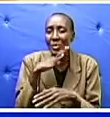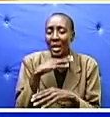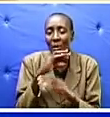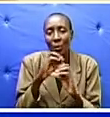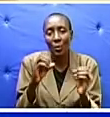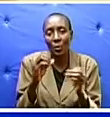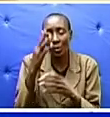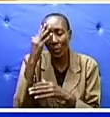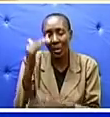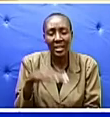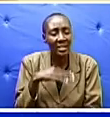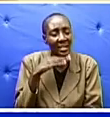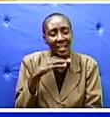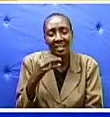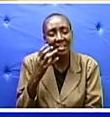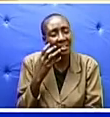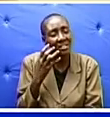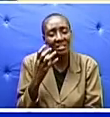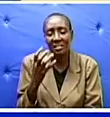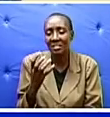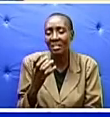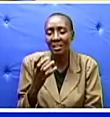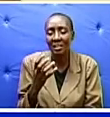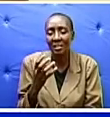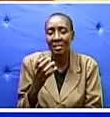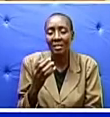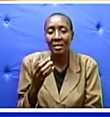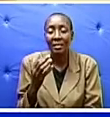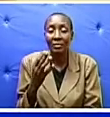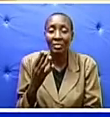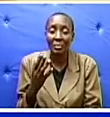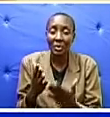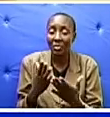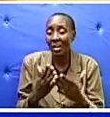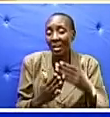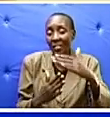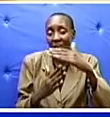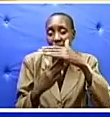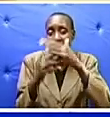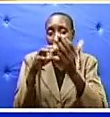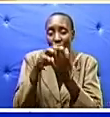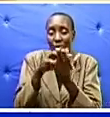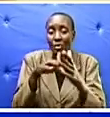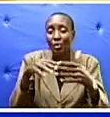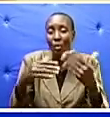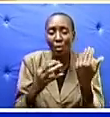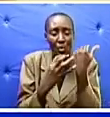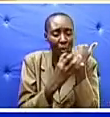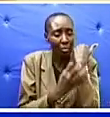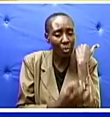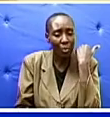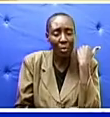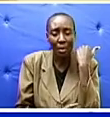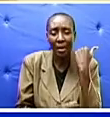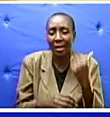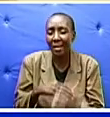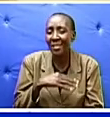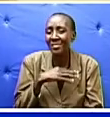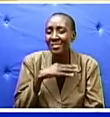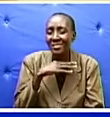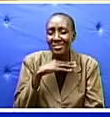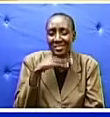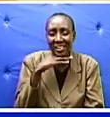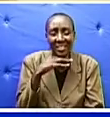is sad. Yeah. Whoever, if you're up here or you're a low income earner, it hurts just the same